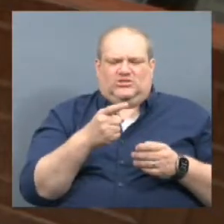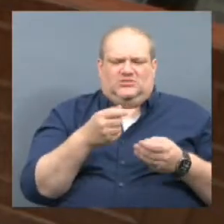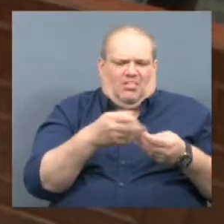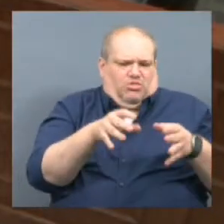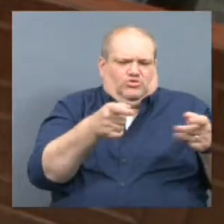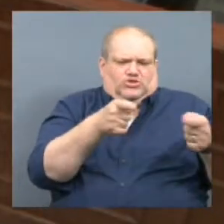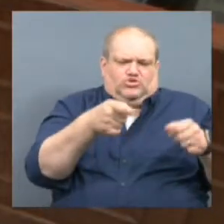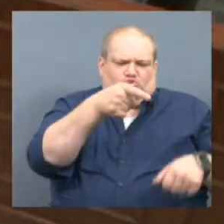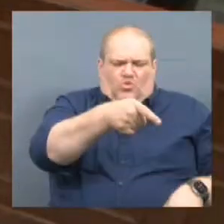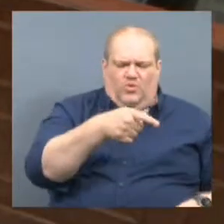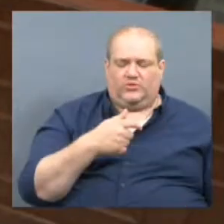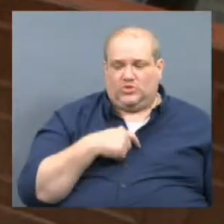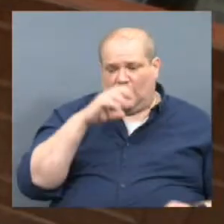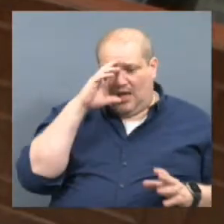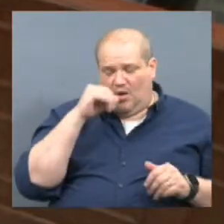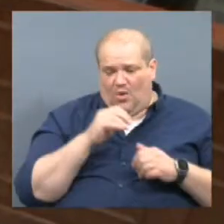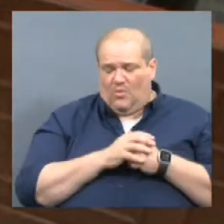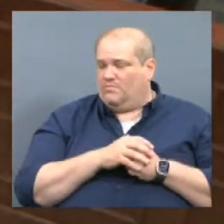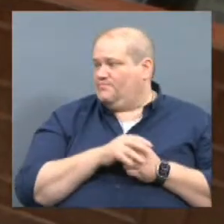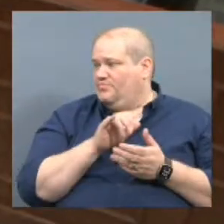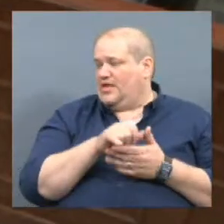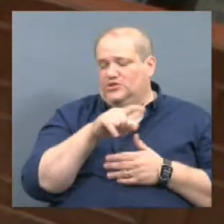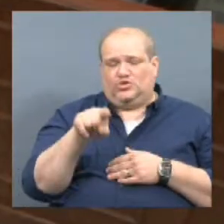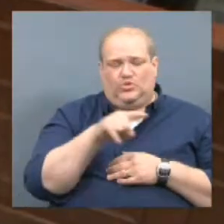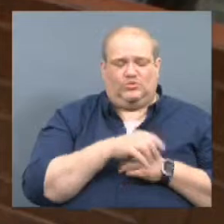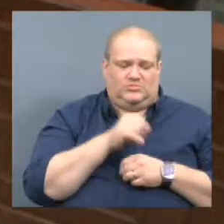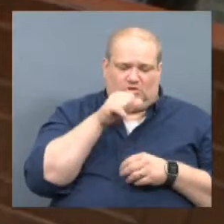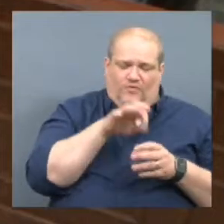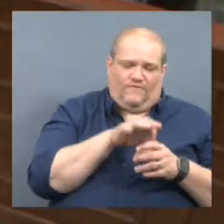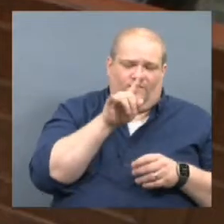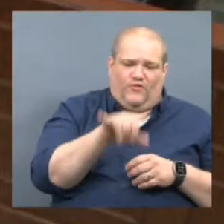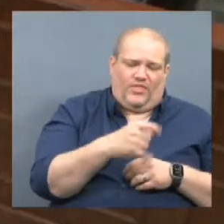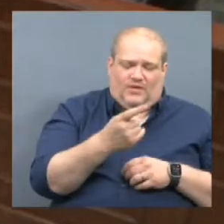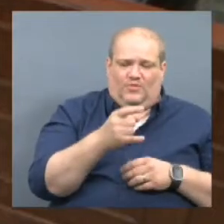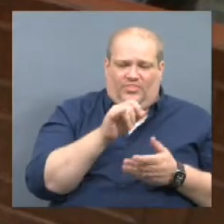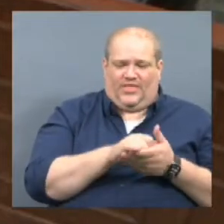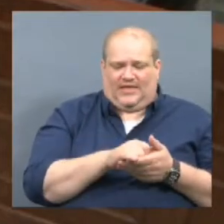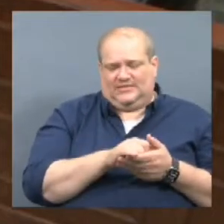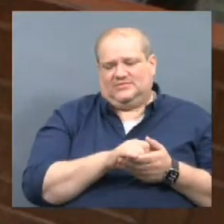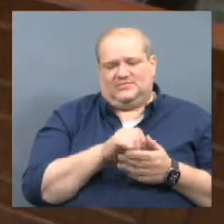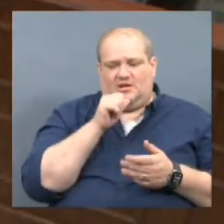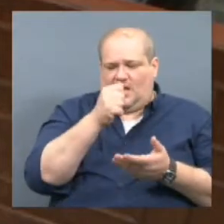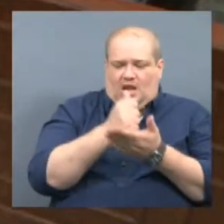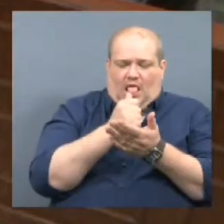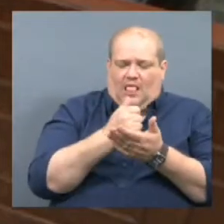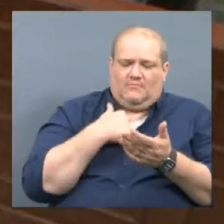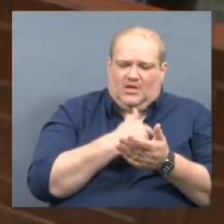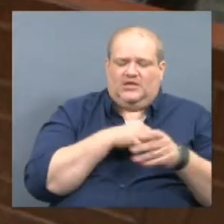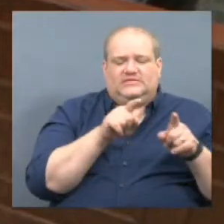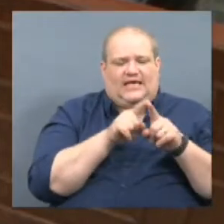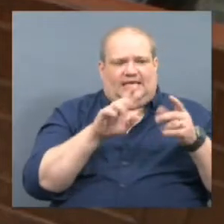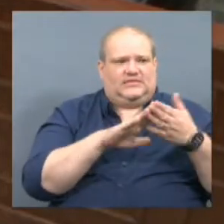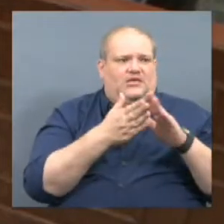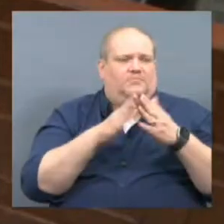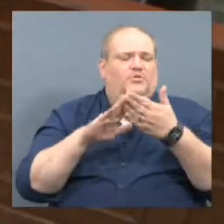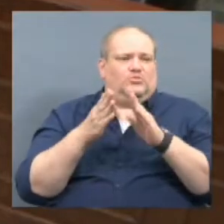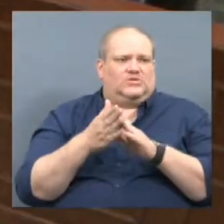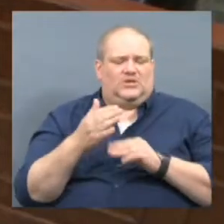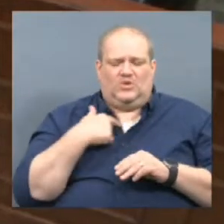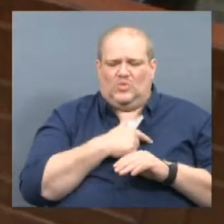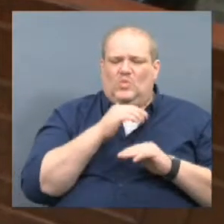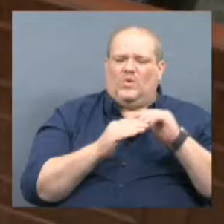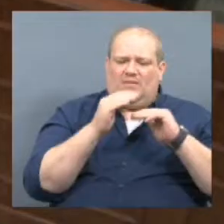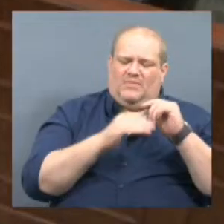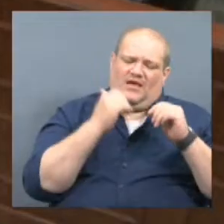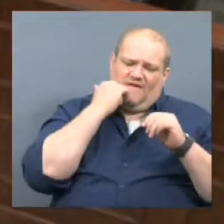hand. So I hope that y'all, don't vote for this one. This won't help us as a community. We building